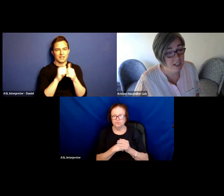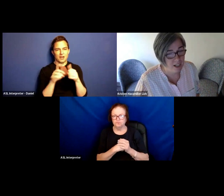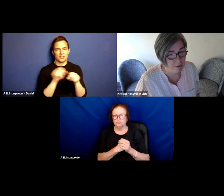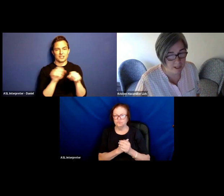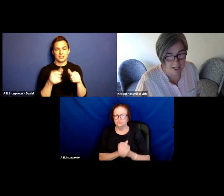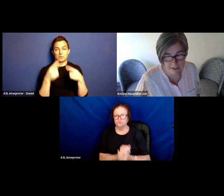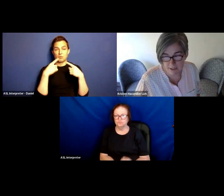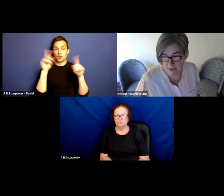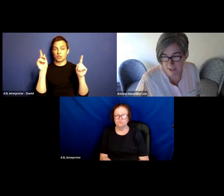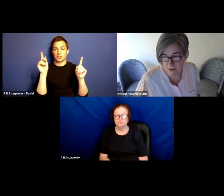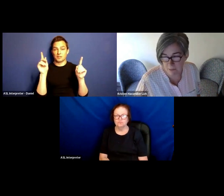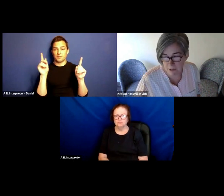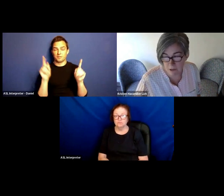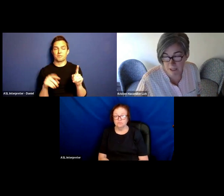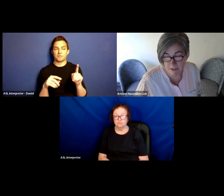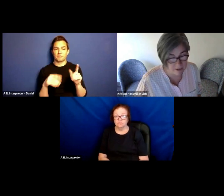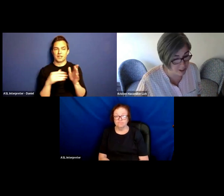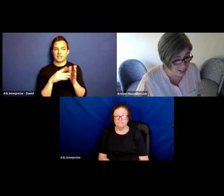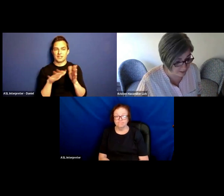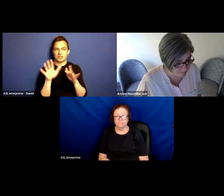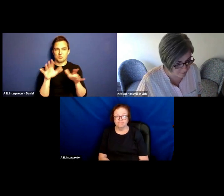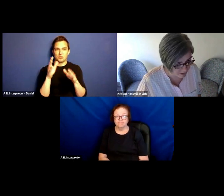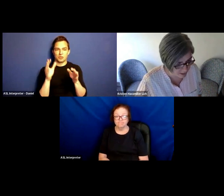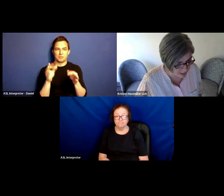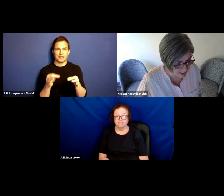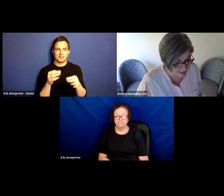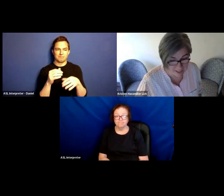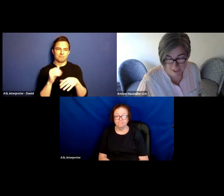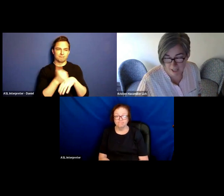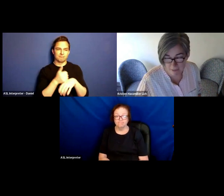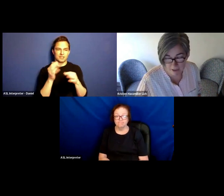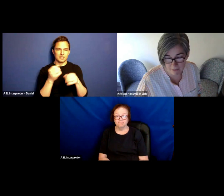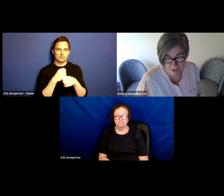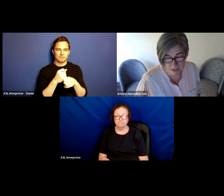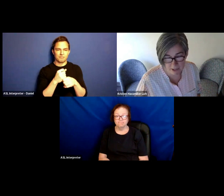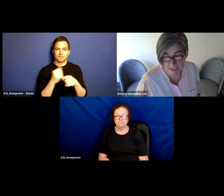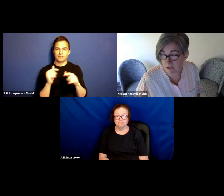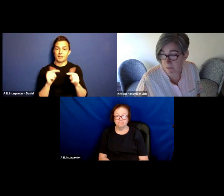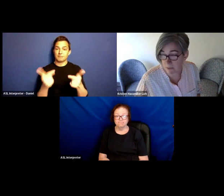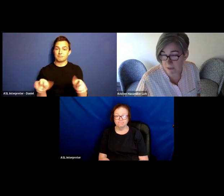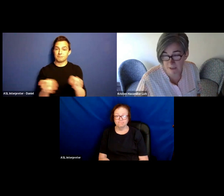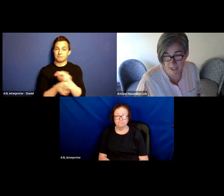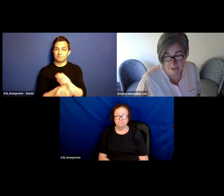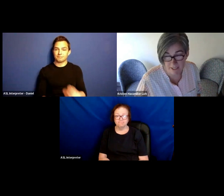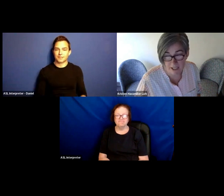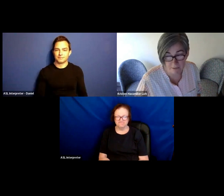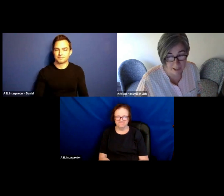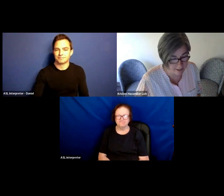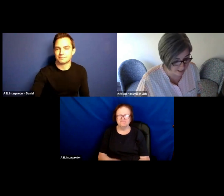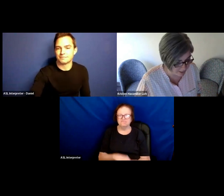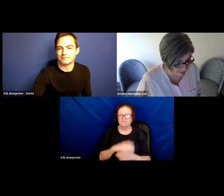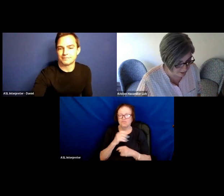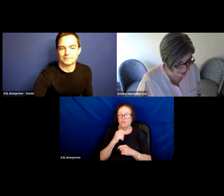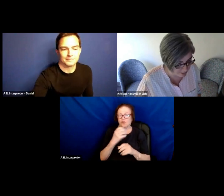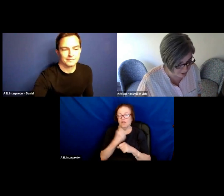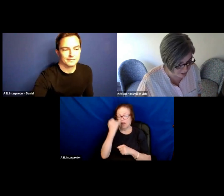works against this, you know, computer-based decision aid, and that you can have better conversations and get to a better business case around how to